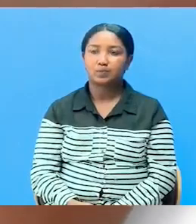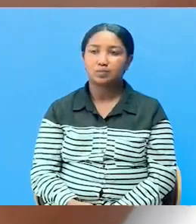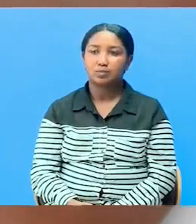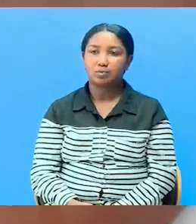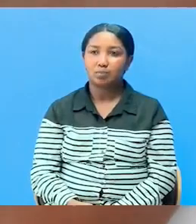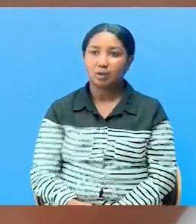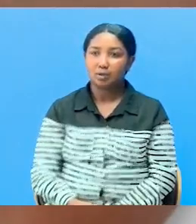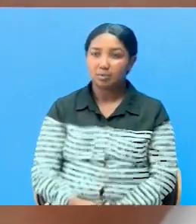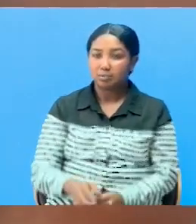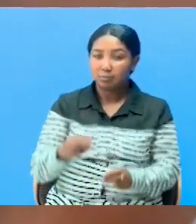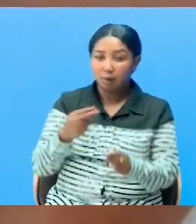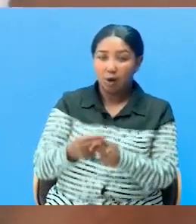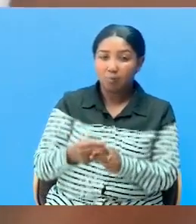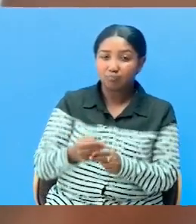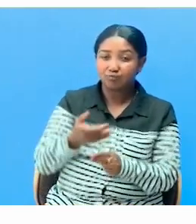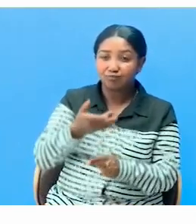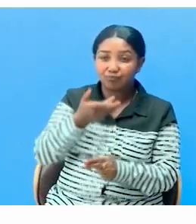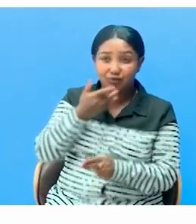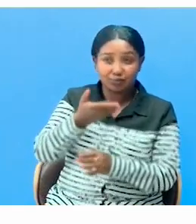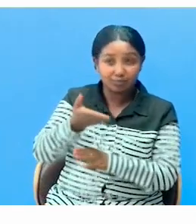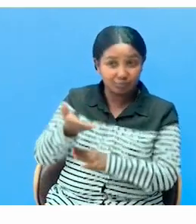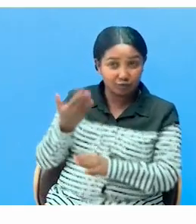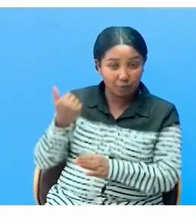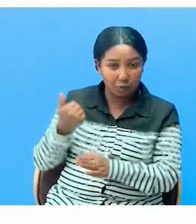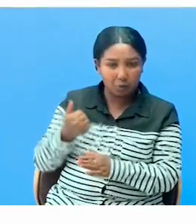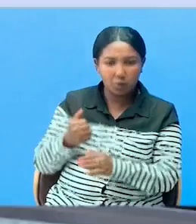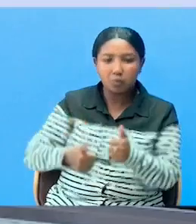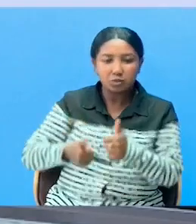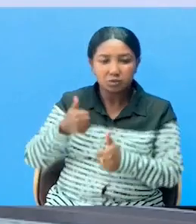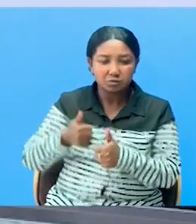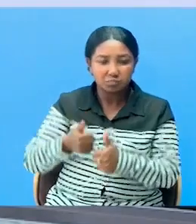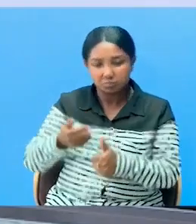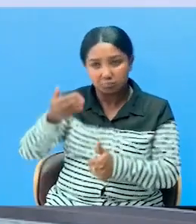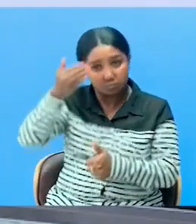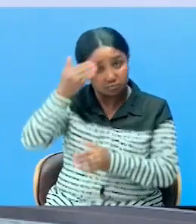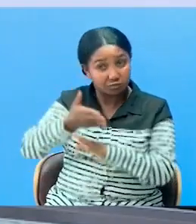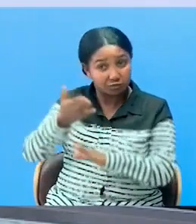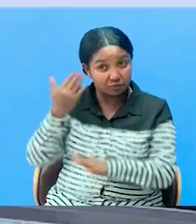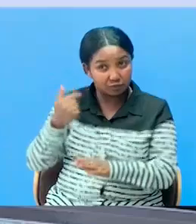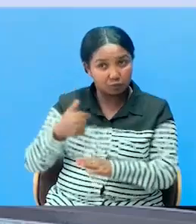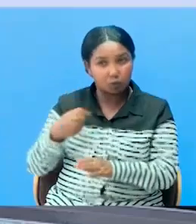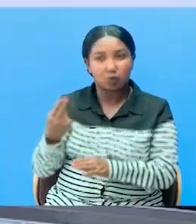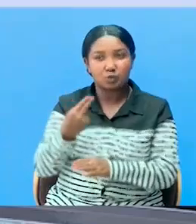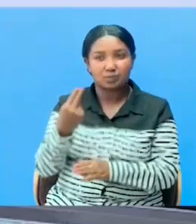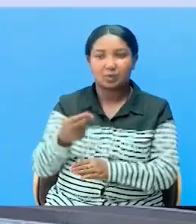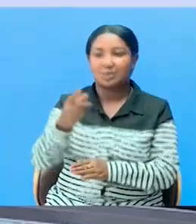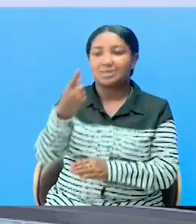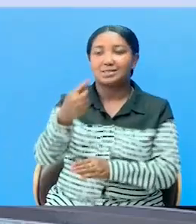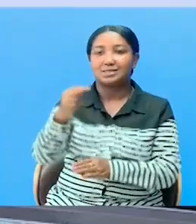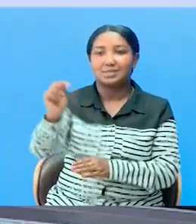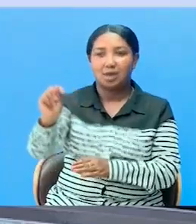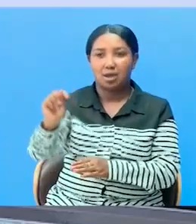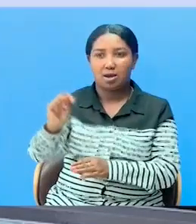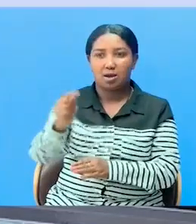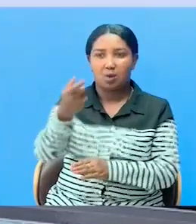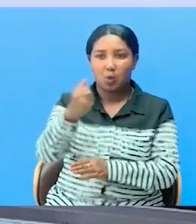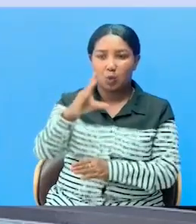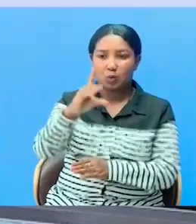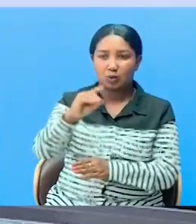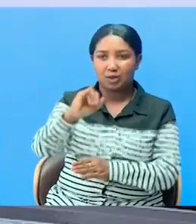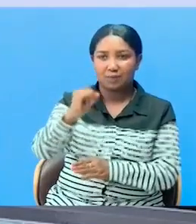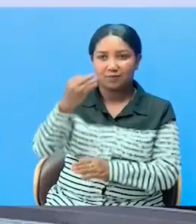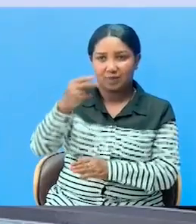If you know the noun before, or if it is clear which noun we are talking about, we use definite article they.